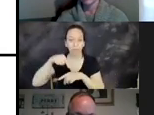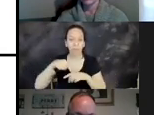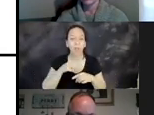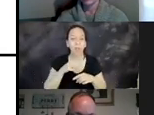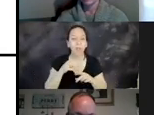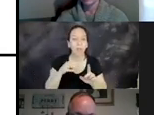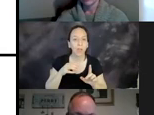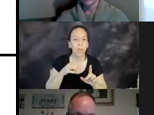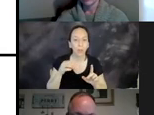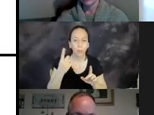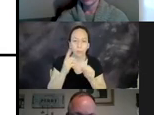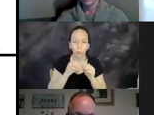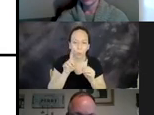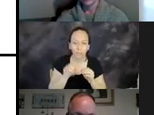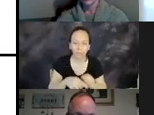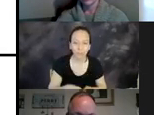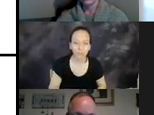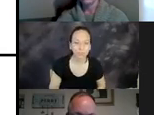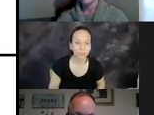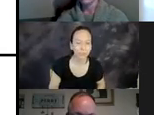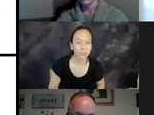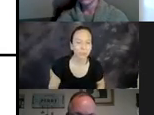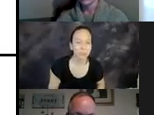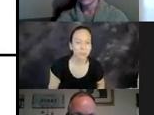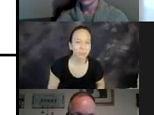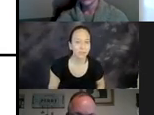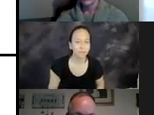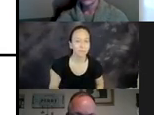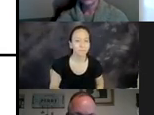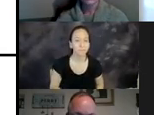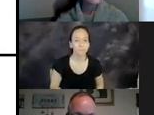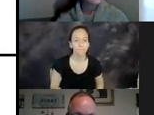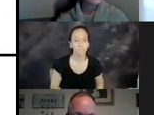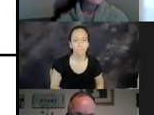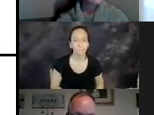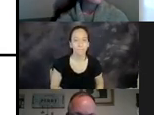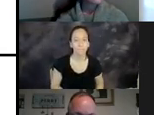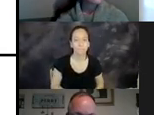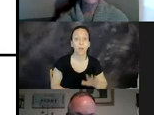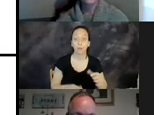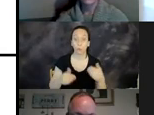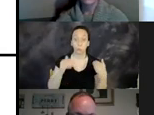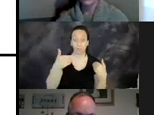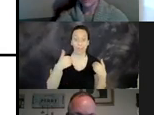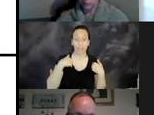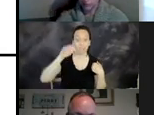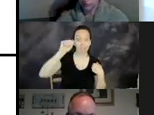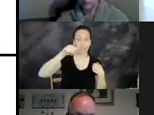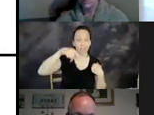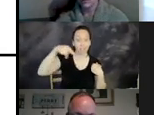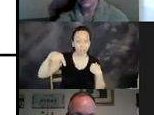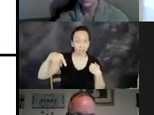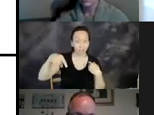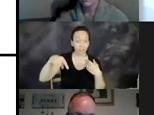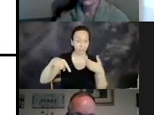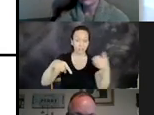So part of the question is, will there be a dedicated app where you can also add